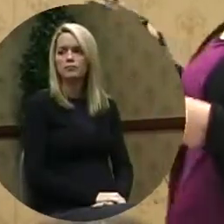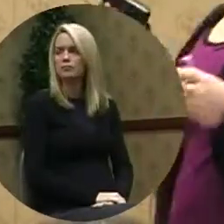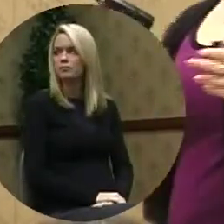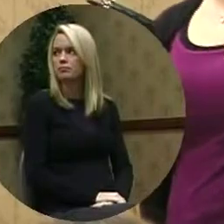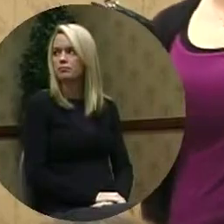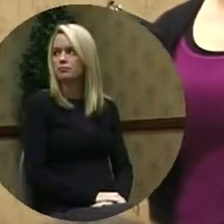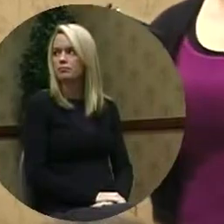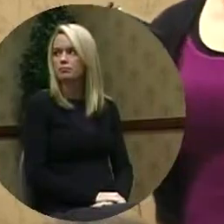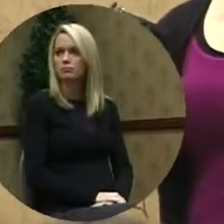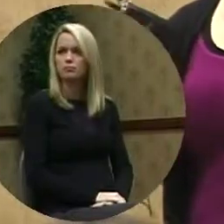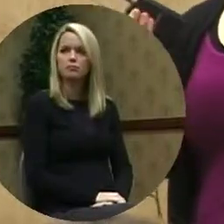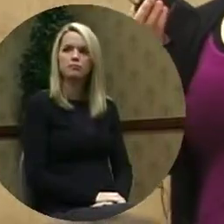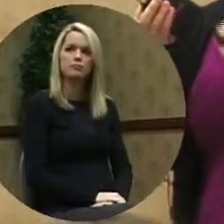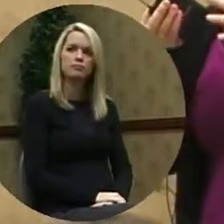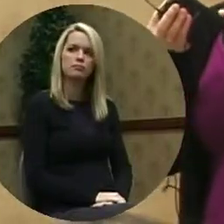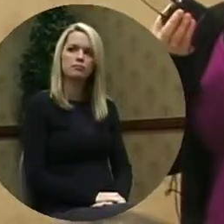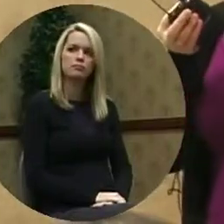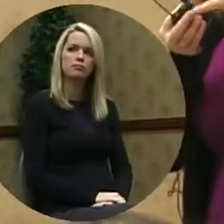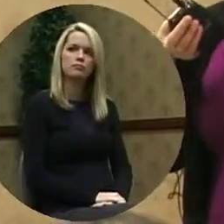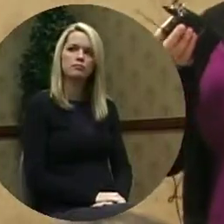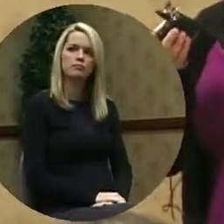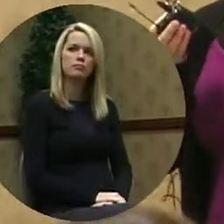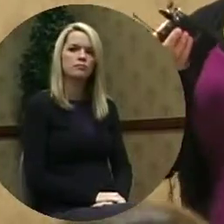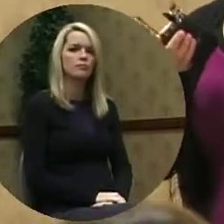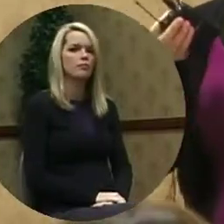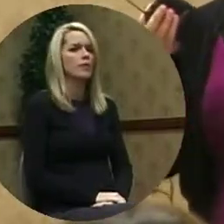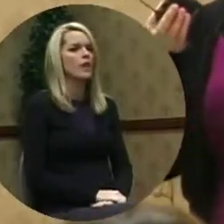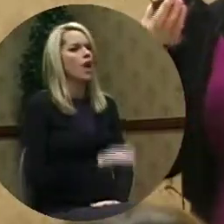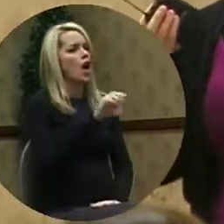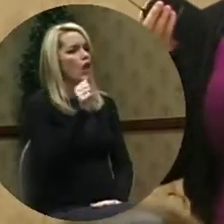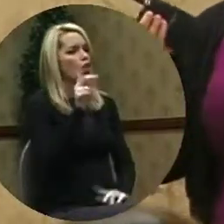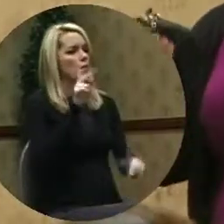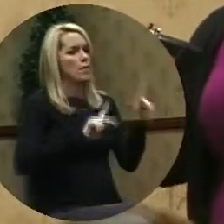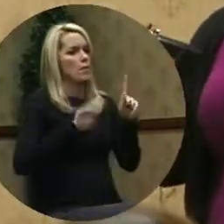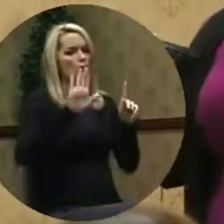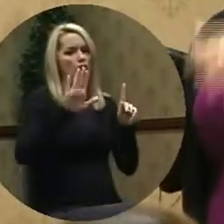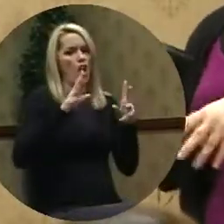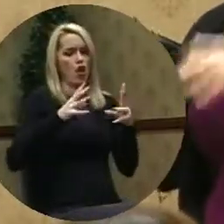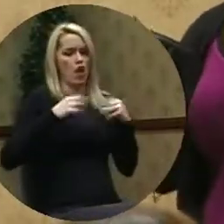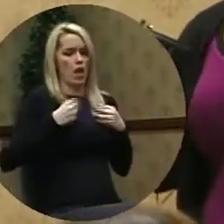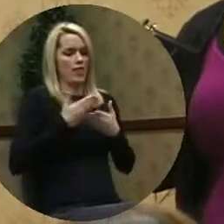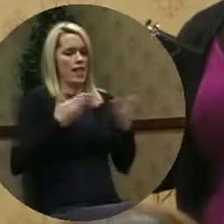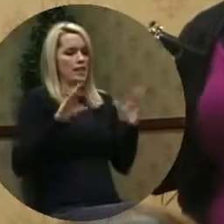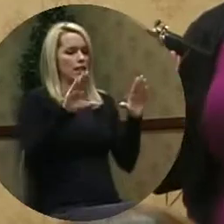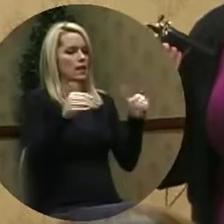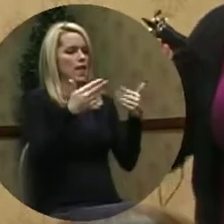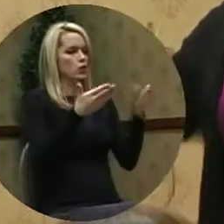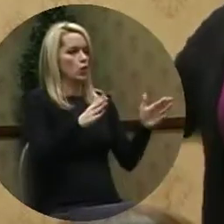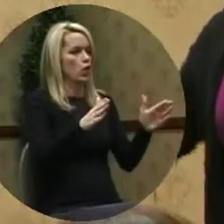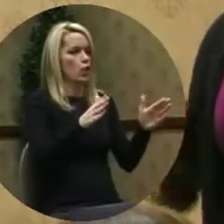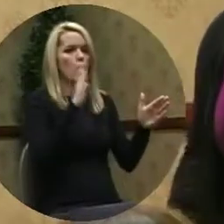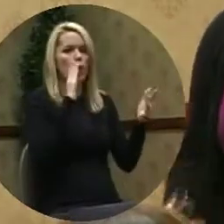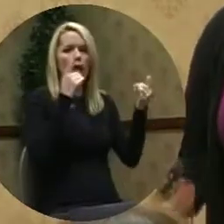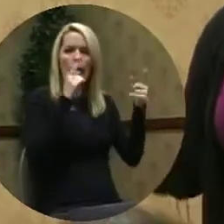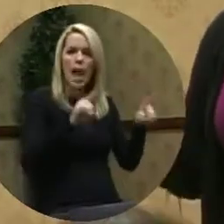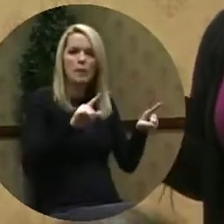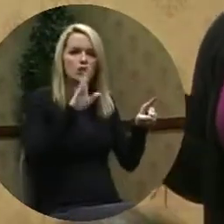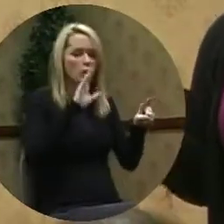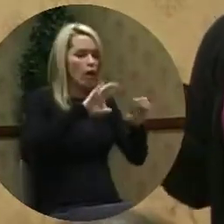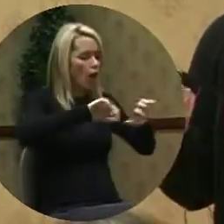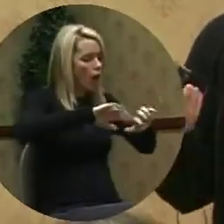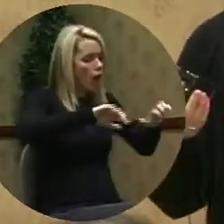A big problem that we're having is that she likes to get into other people's property. So in the classroom, she'll go into my purse, or she'll go into my